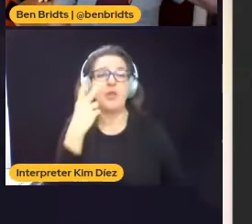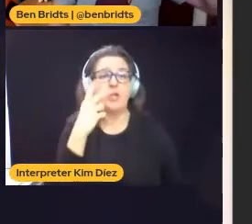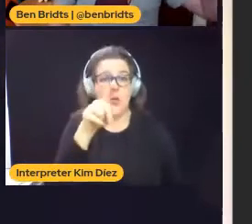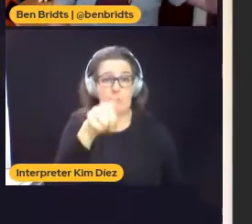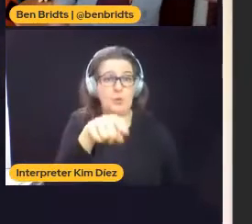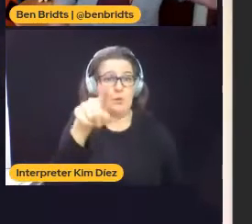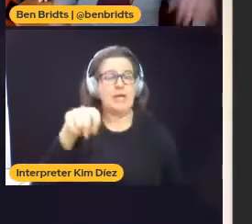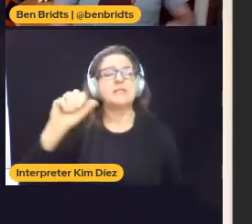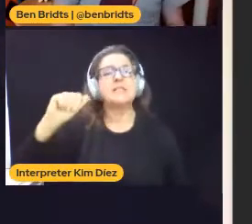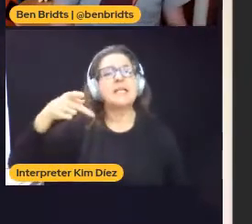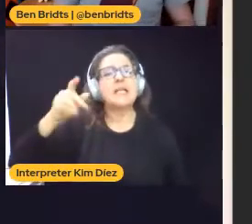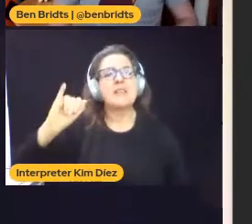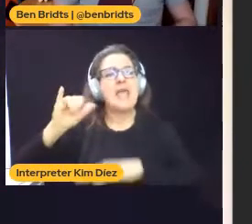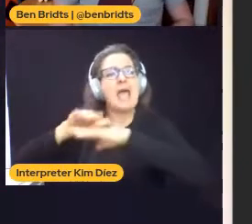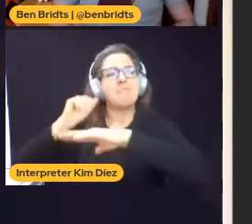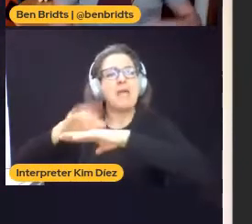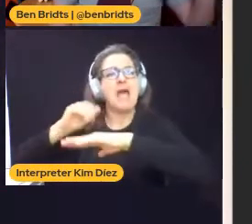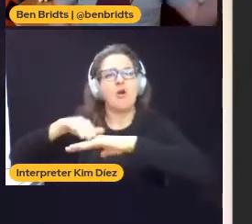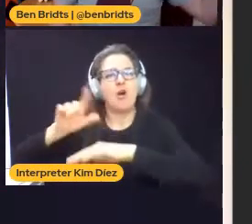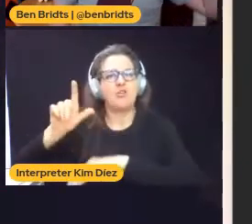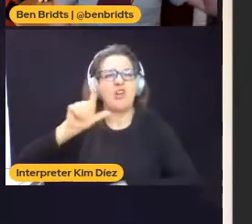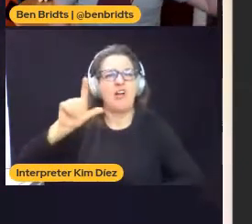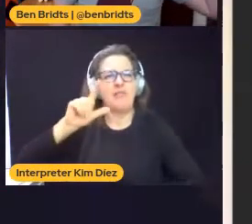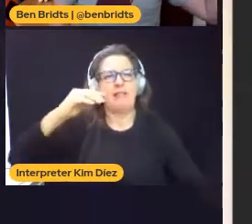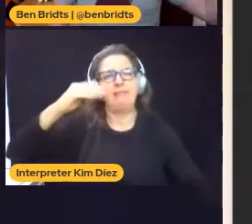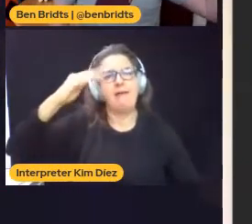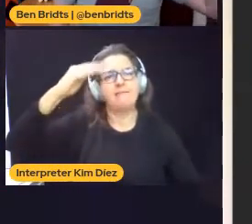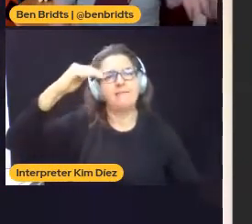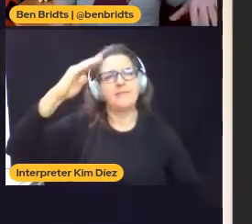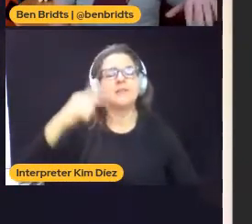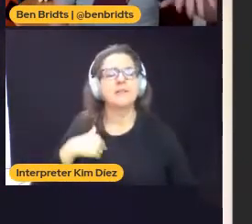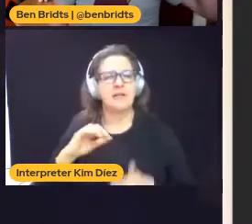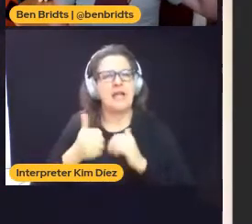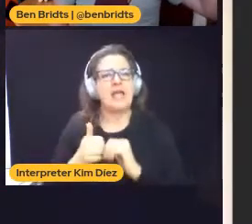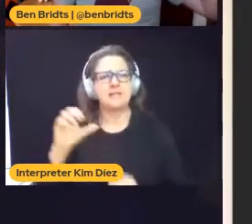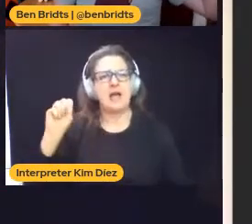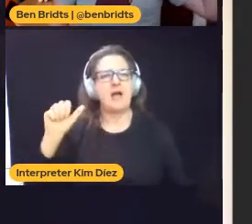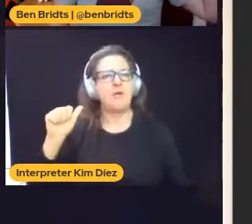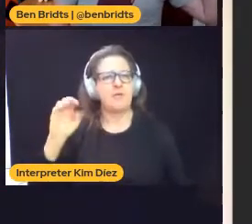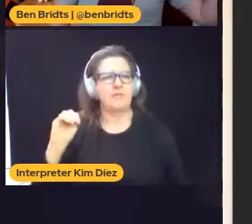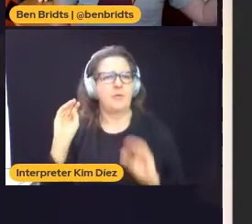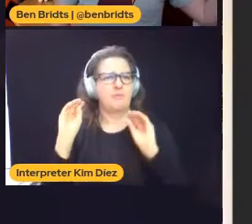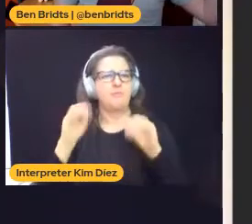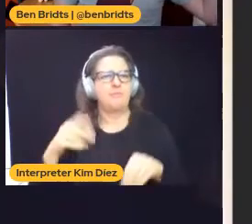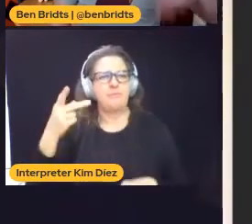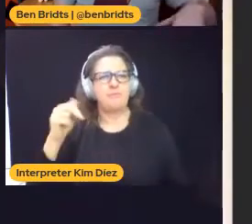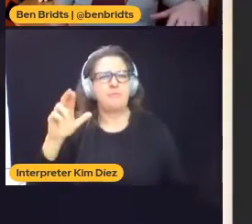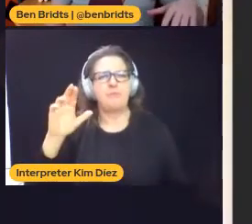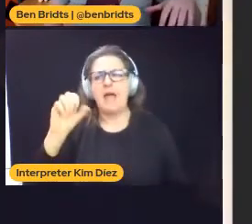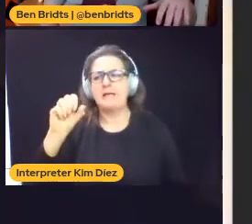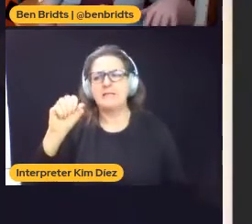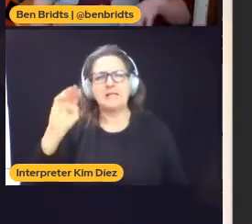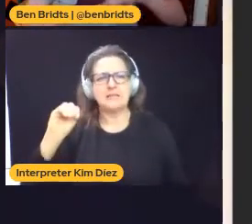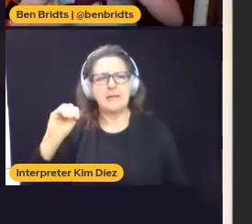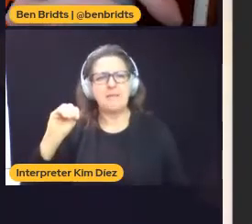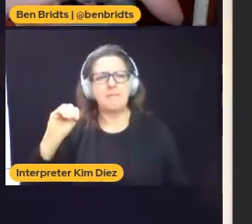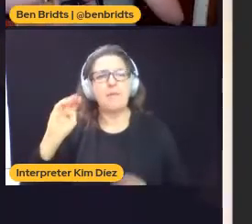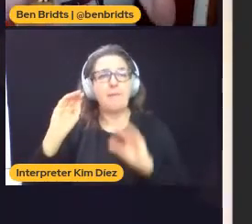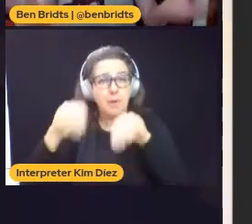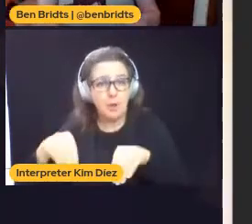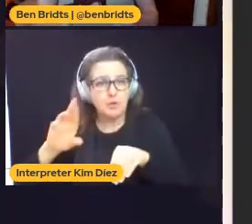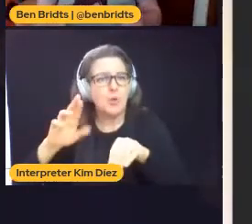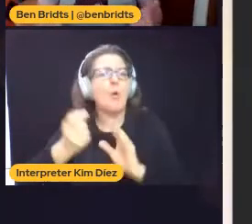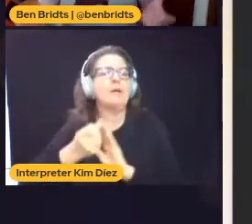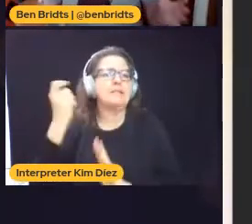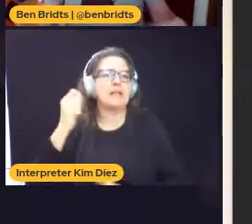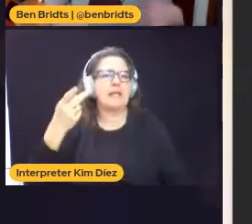API calls on the left above that. It's basically doing SSM put parameter or SSM delete parameter. And